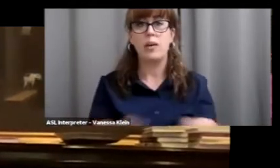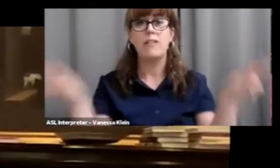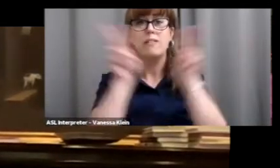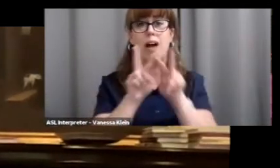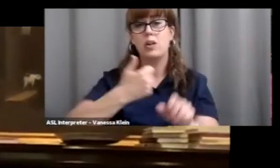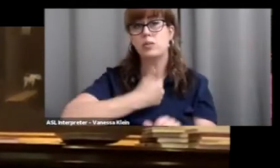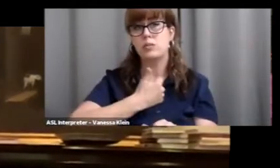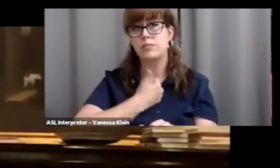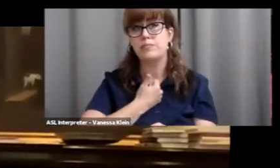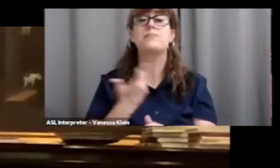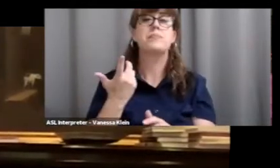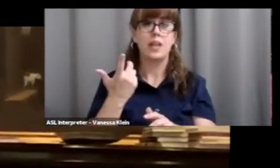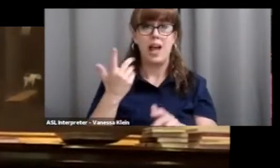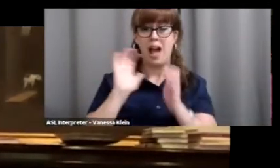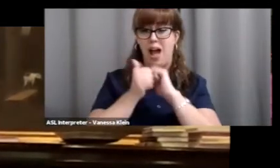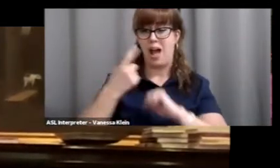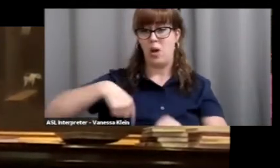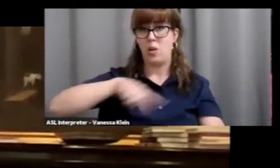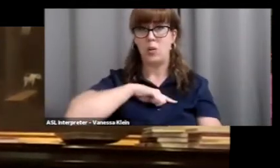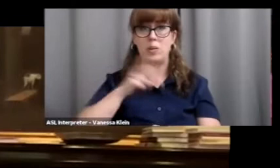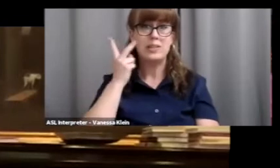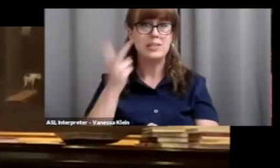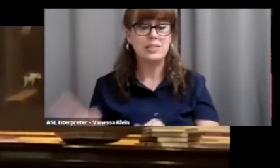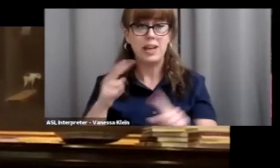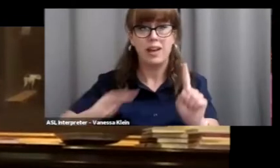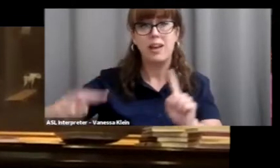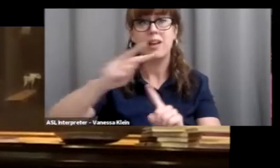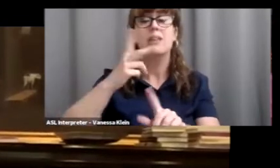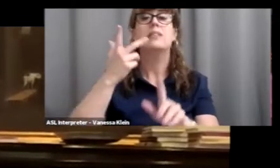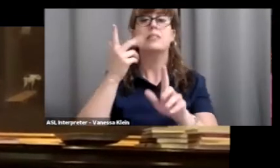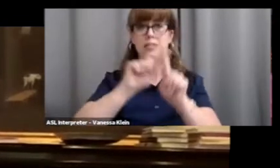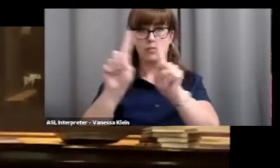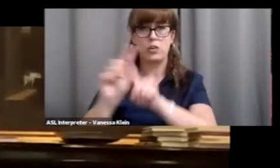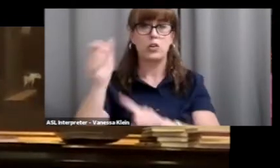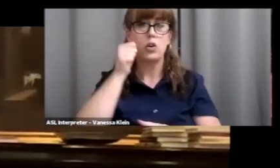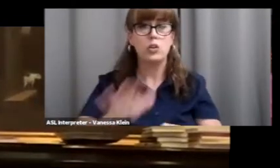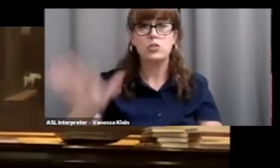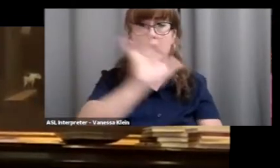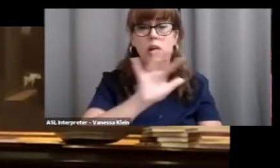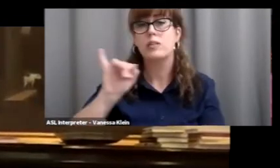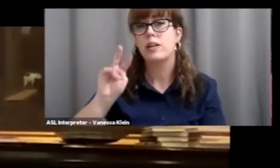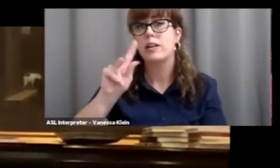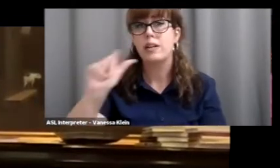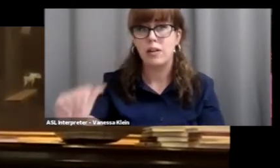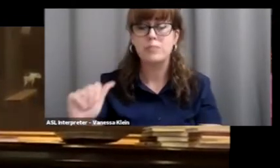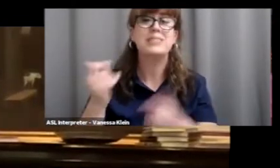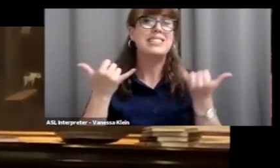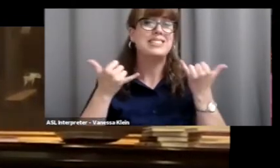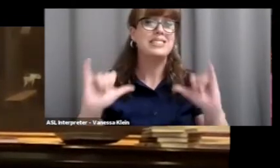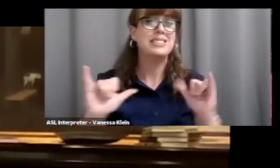viewed Indian ads, with more speaking time and equal screen time, they are still marginalized by